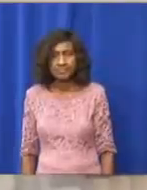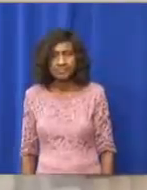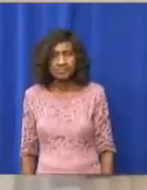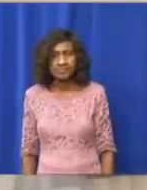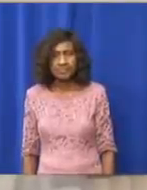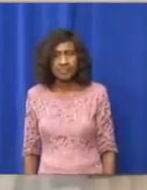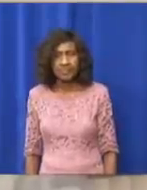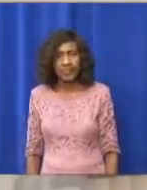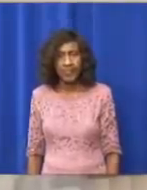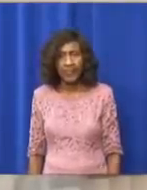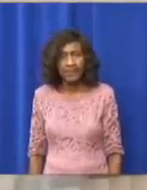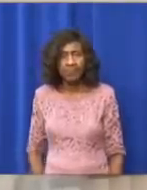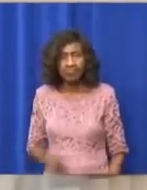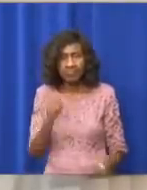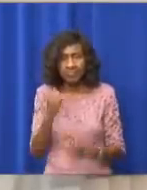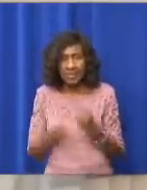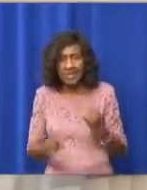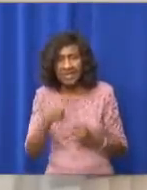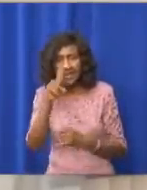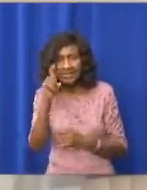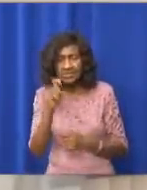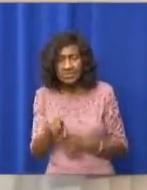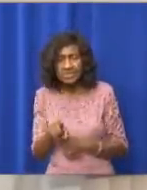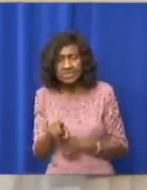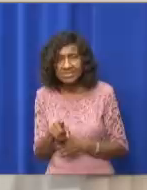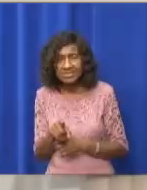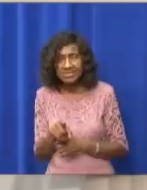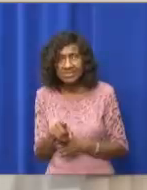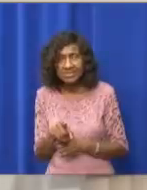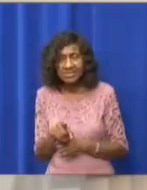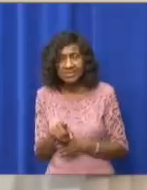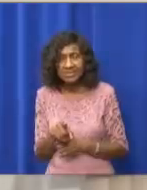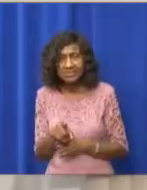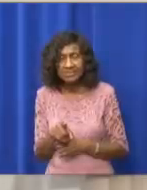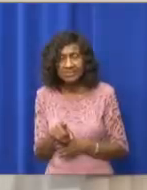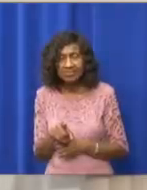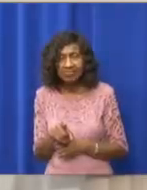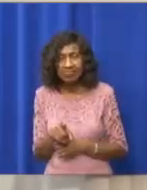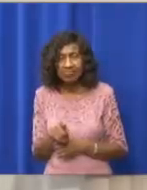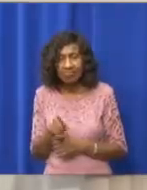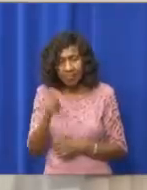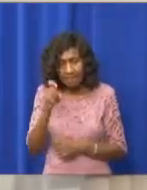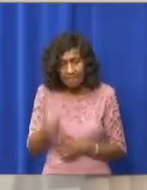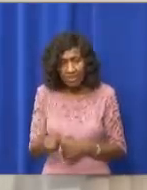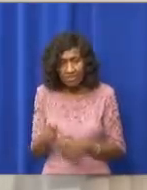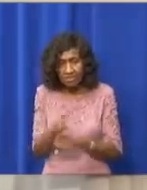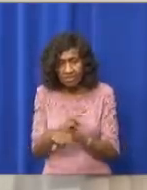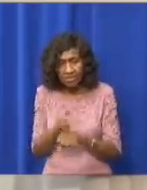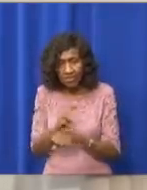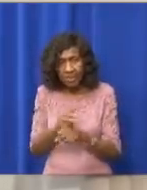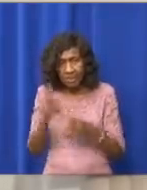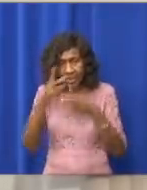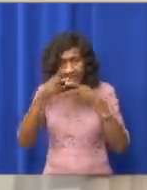Thank you for that, Premier. My final question is in relation to the mandatory masks now in public spaces.